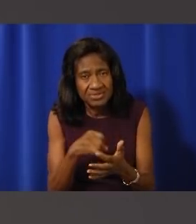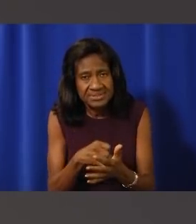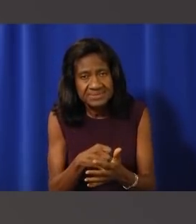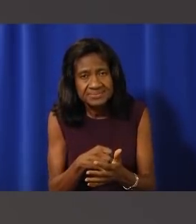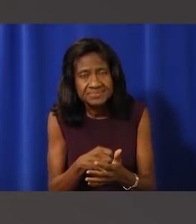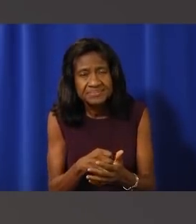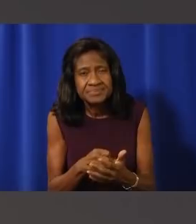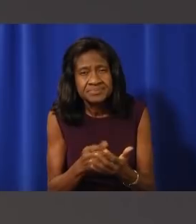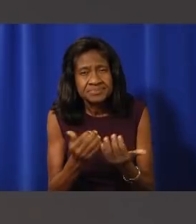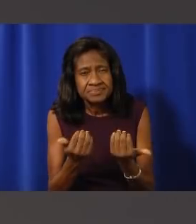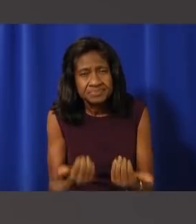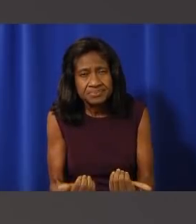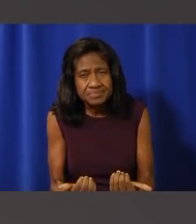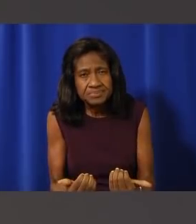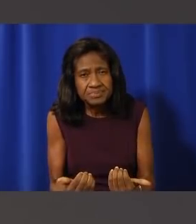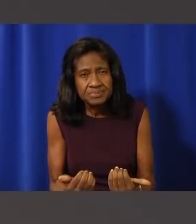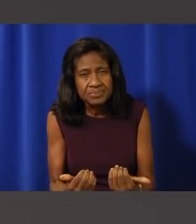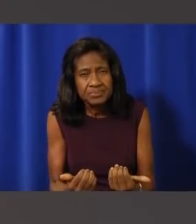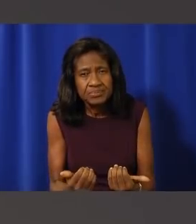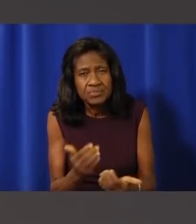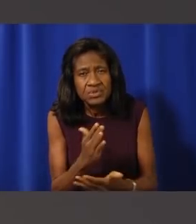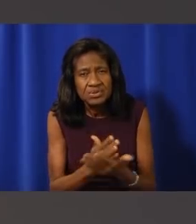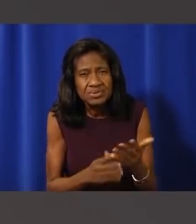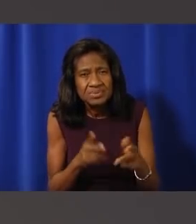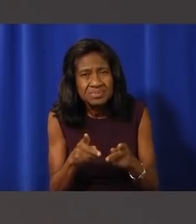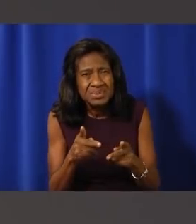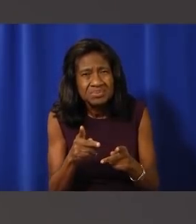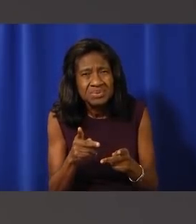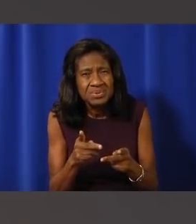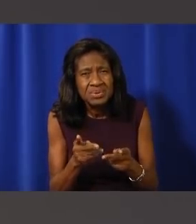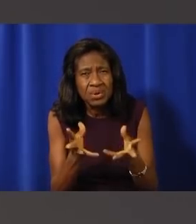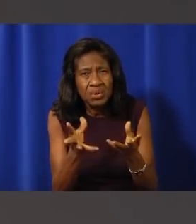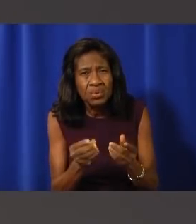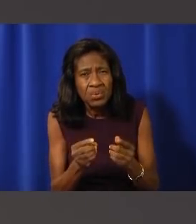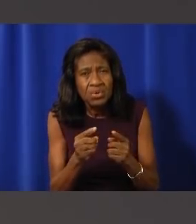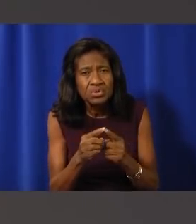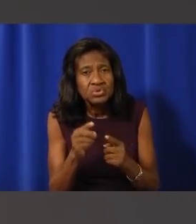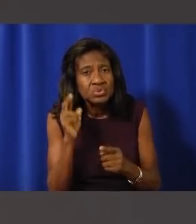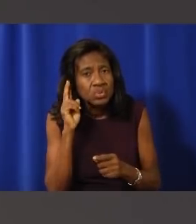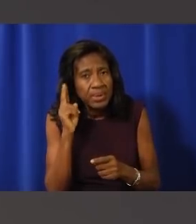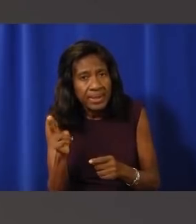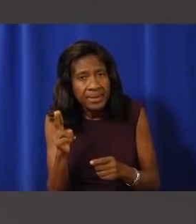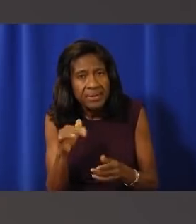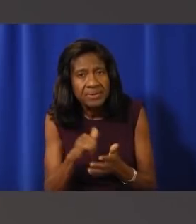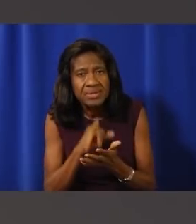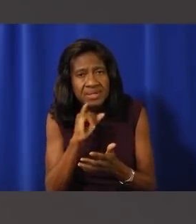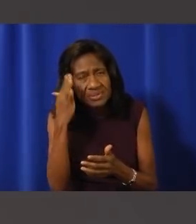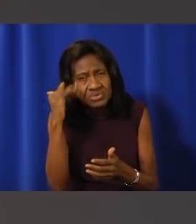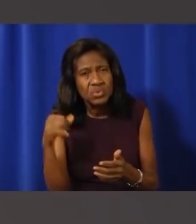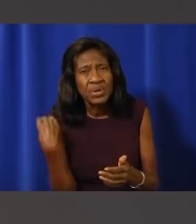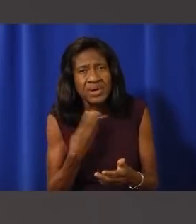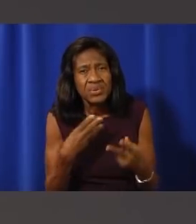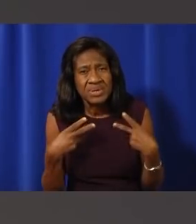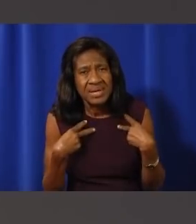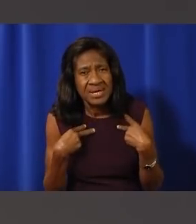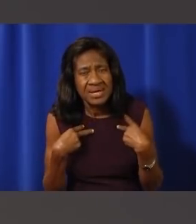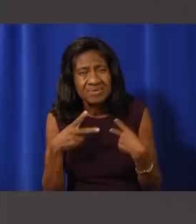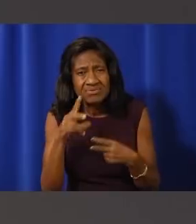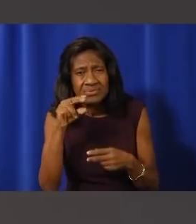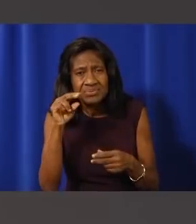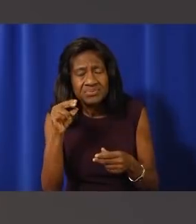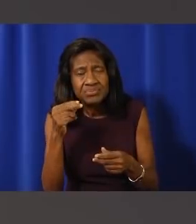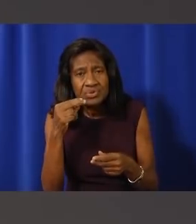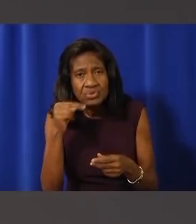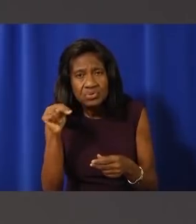You'll now also be very concerned to hear, and that's why we're having this press conference today, about the case that has